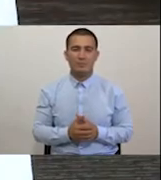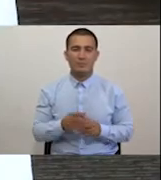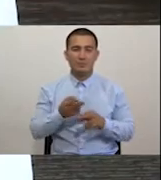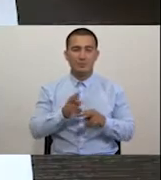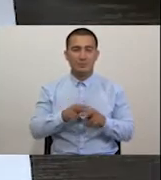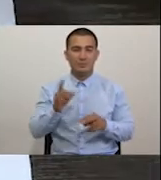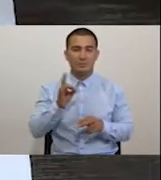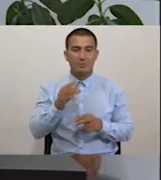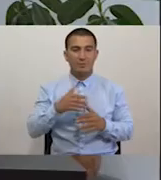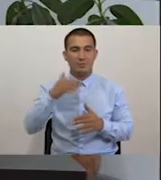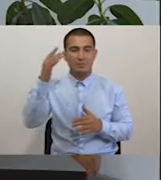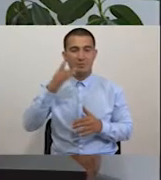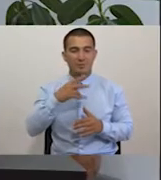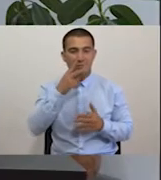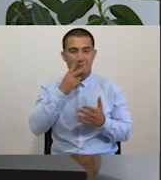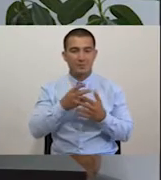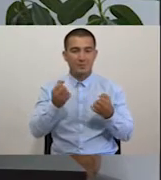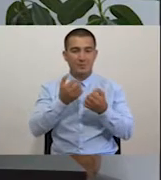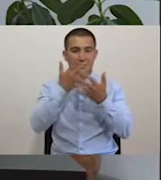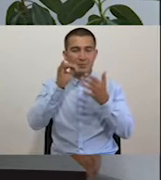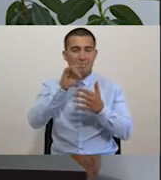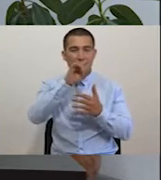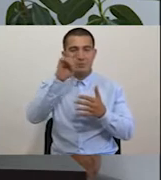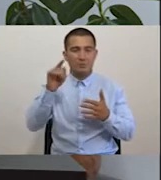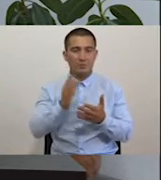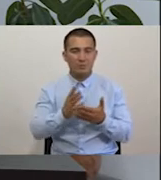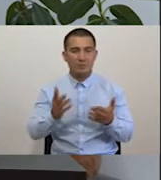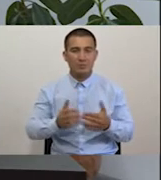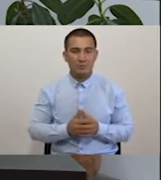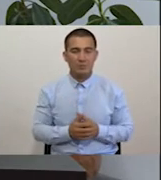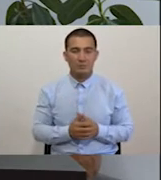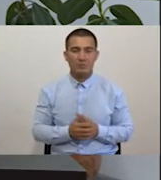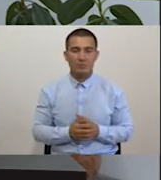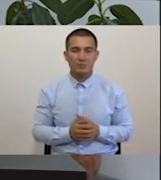Mana tepa taraflarida ham yorug' qismlari bor.